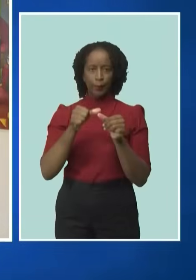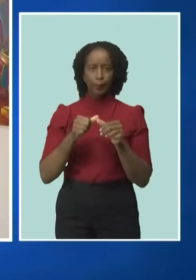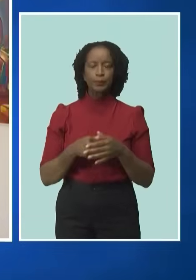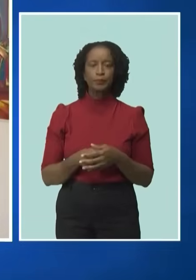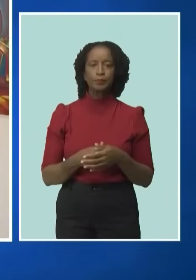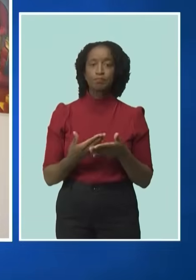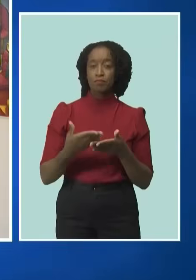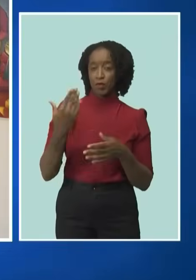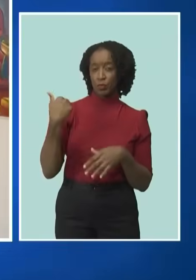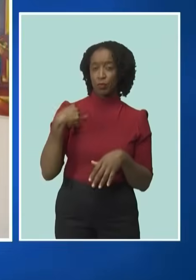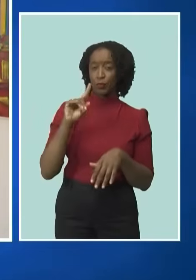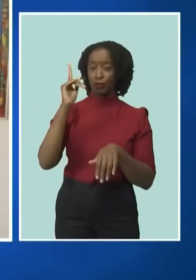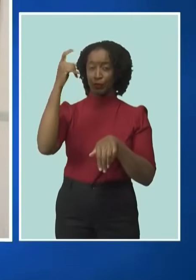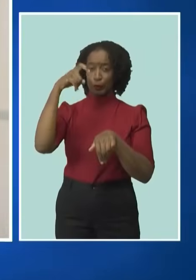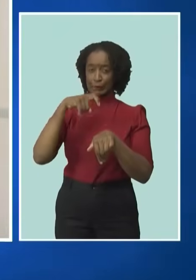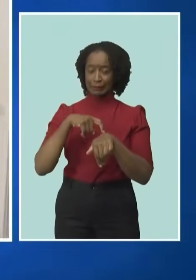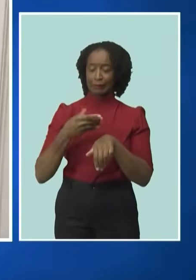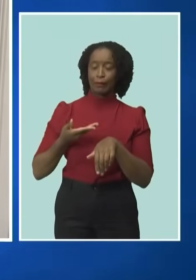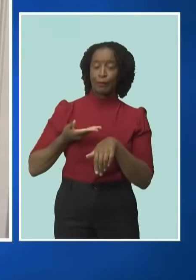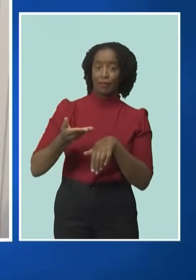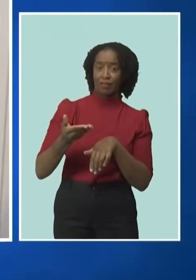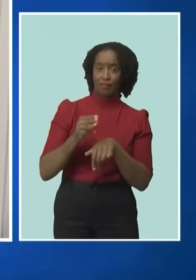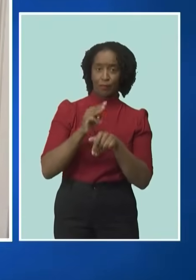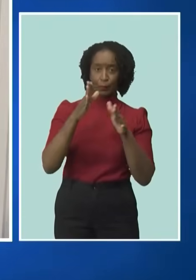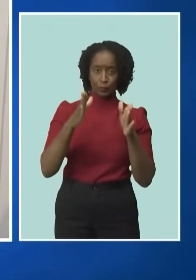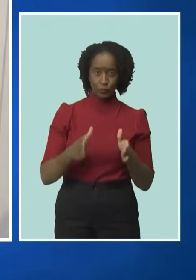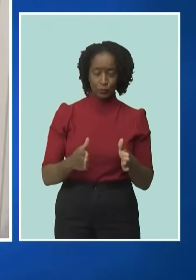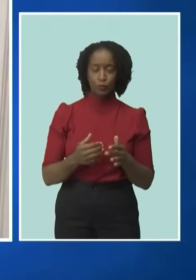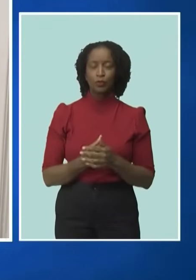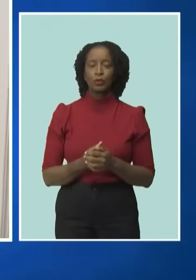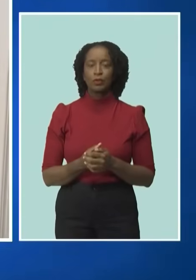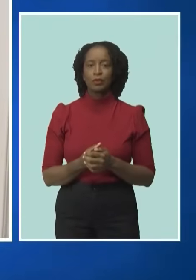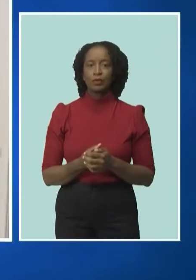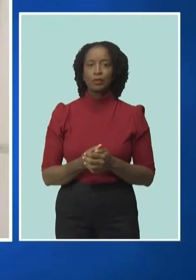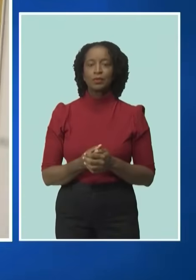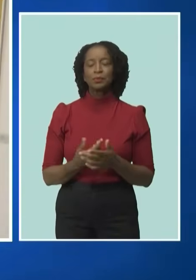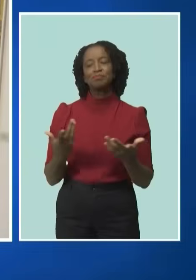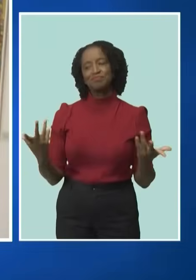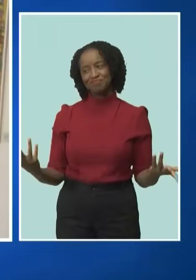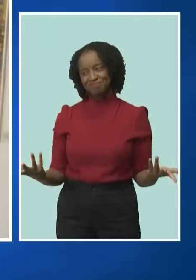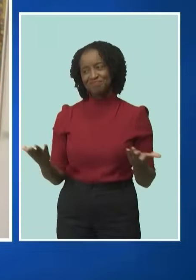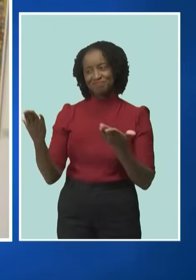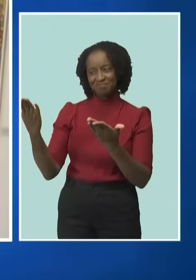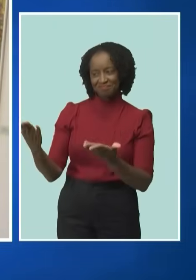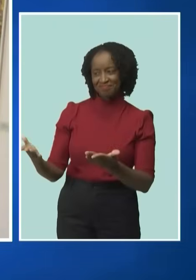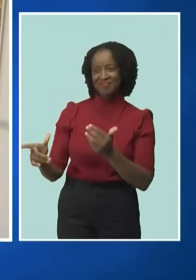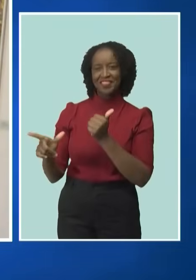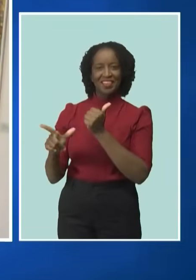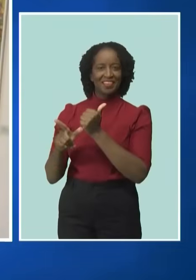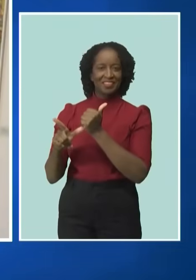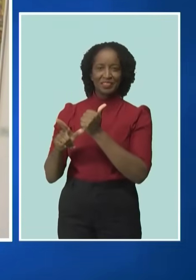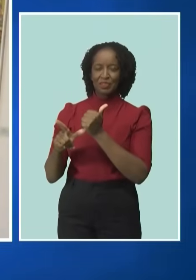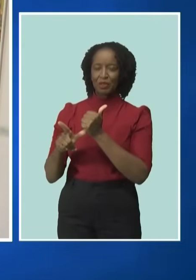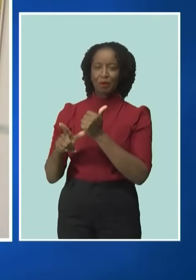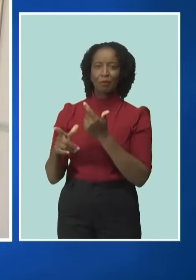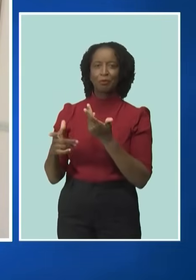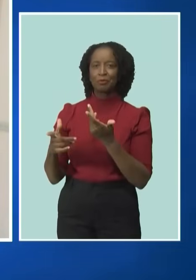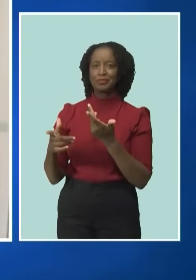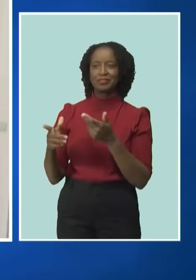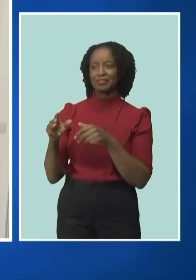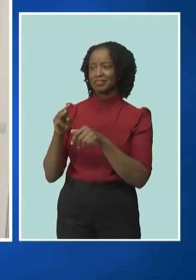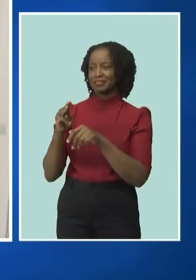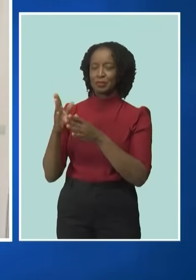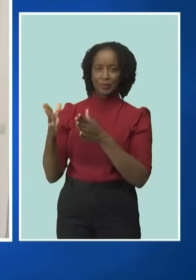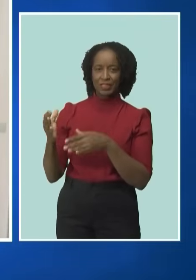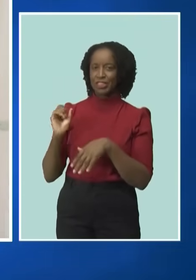young minister, and ironically, the Deputy President of the Senate is here, I think we were called within 5 minutes of each other by the